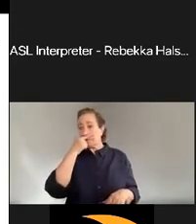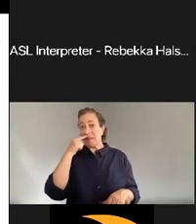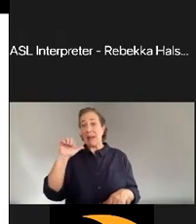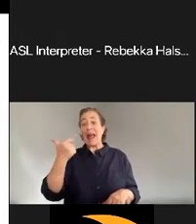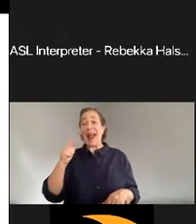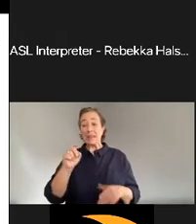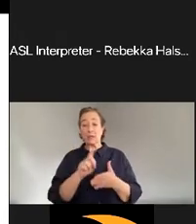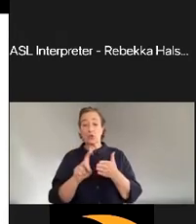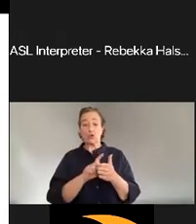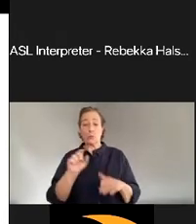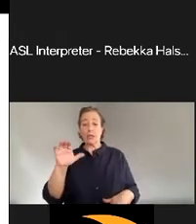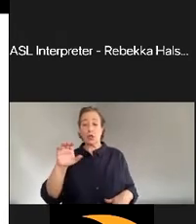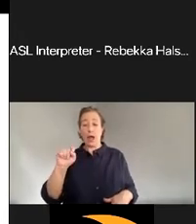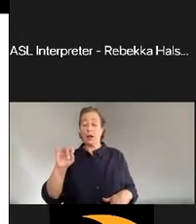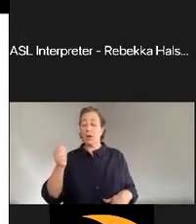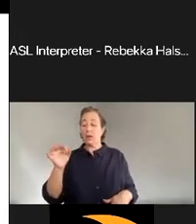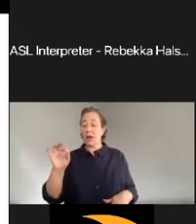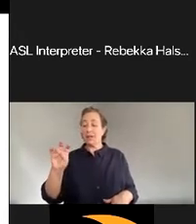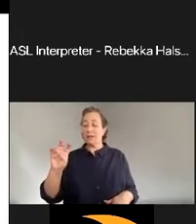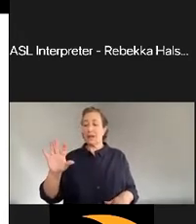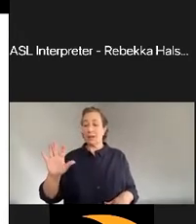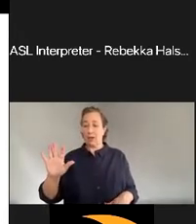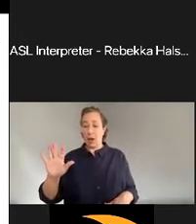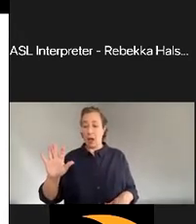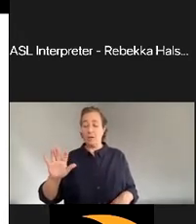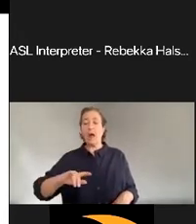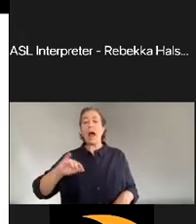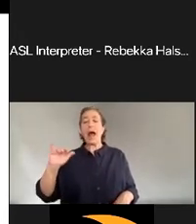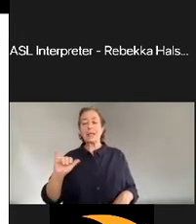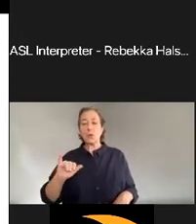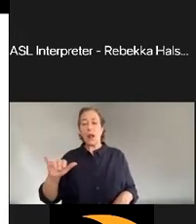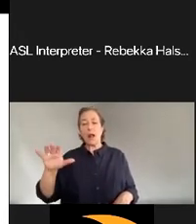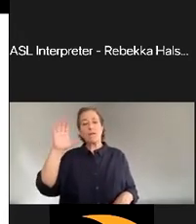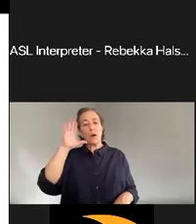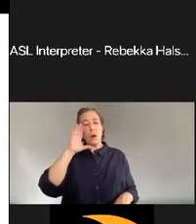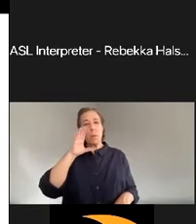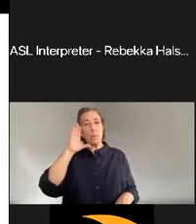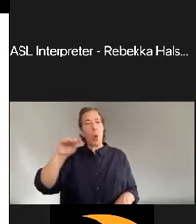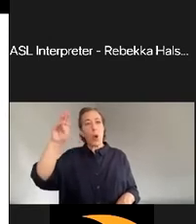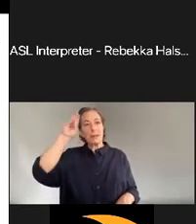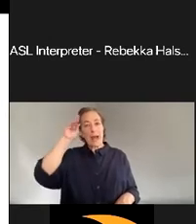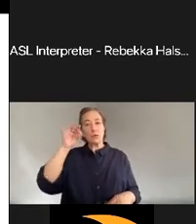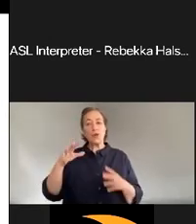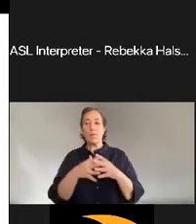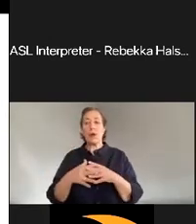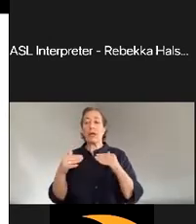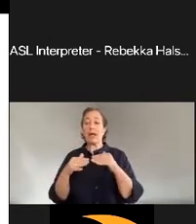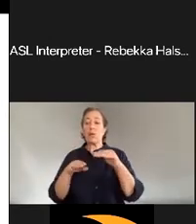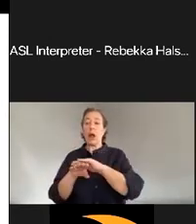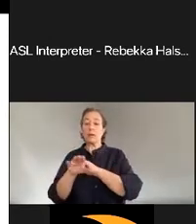Discrimination Act of 1975, as well as the Boy Scouts of America Equal Access